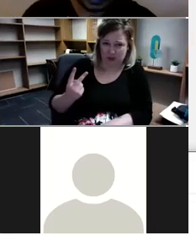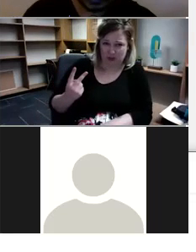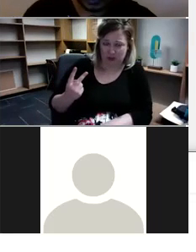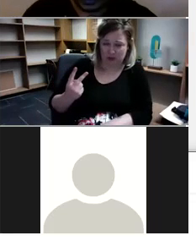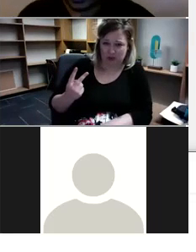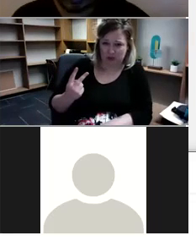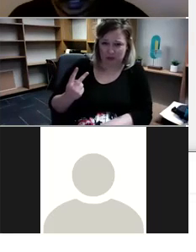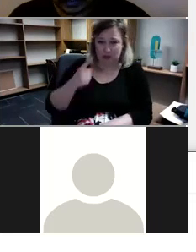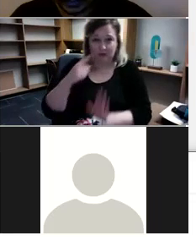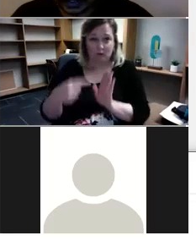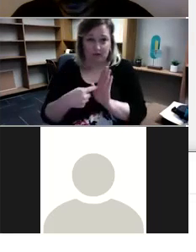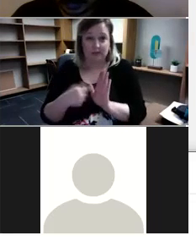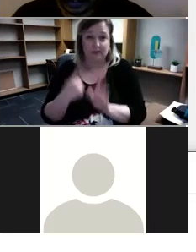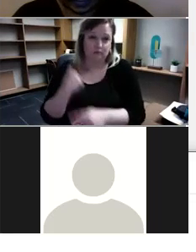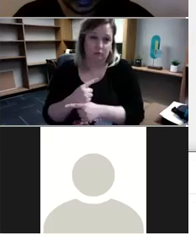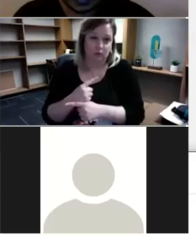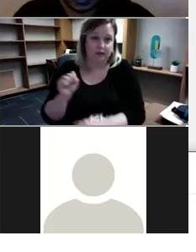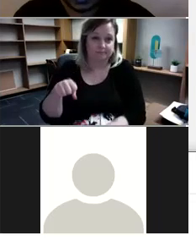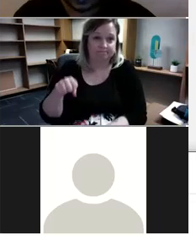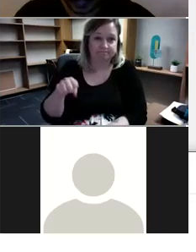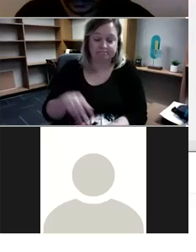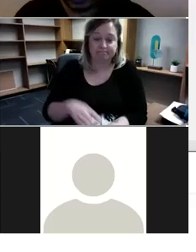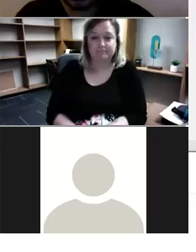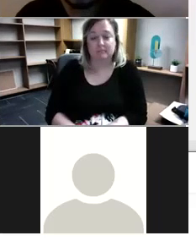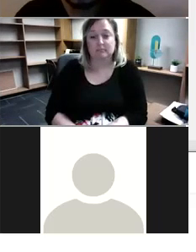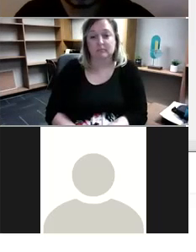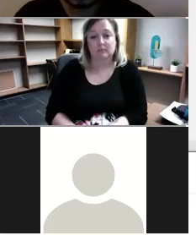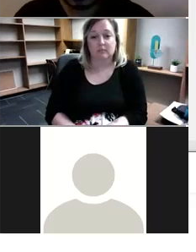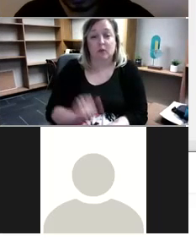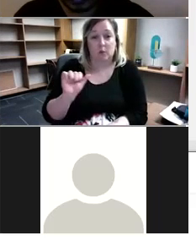In this particular, you're right. Yeah, so in this particular case, A is 1,